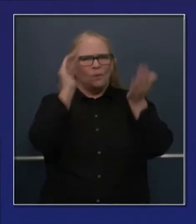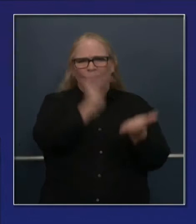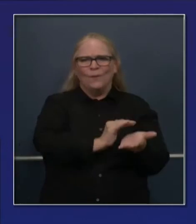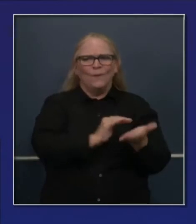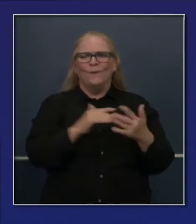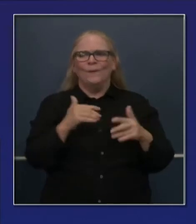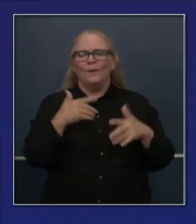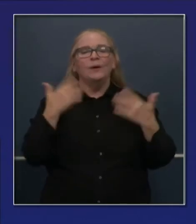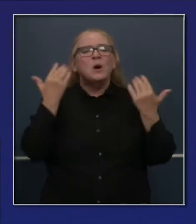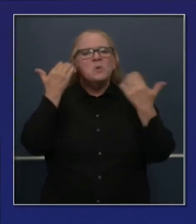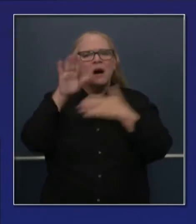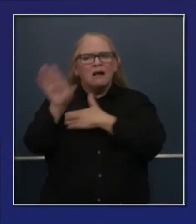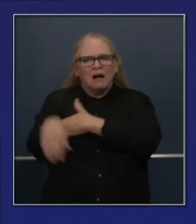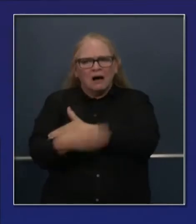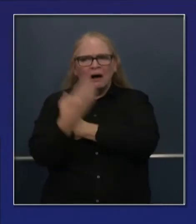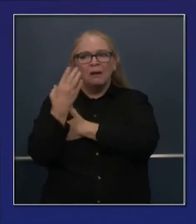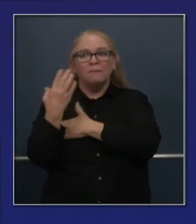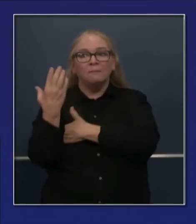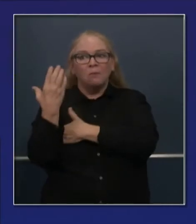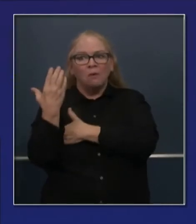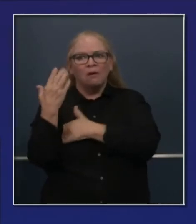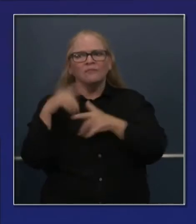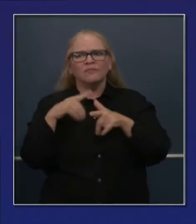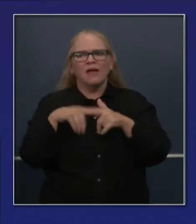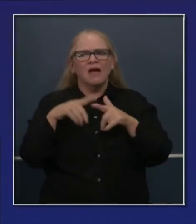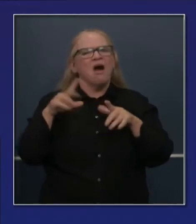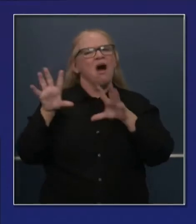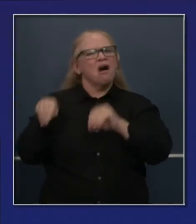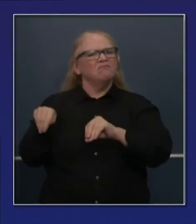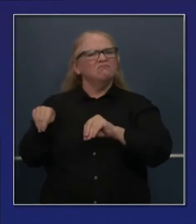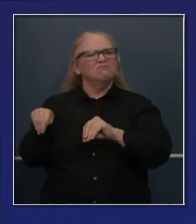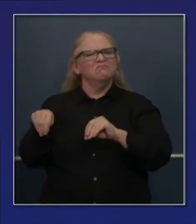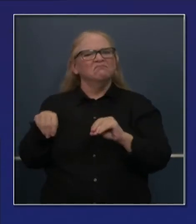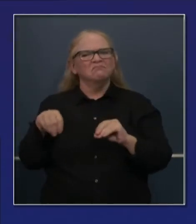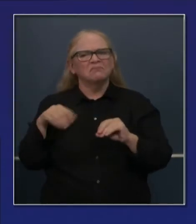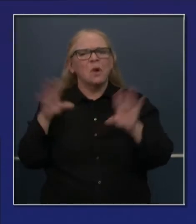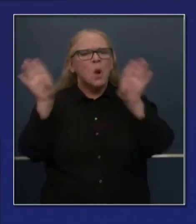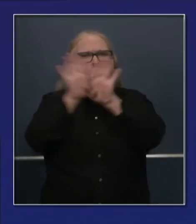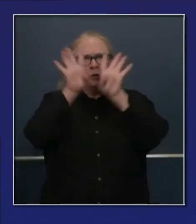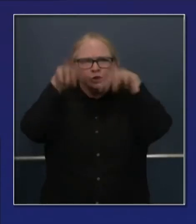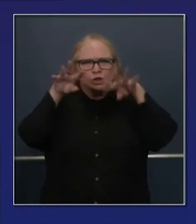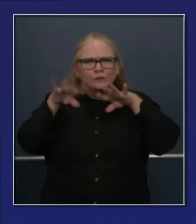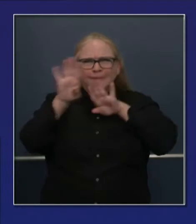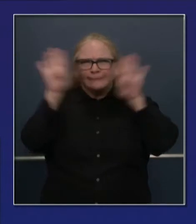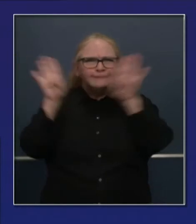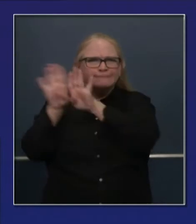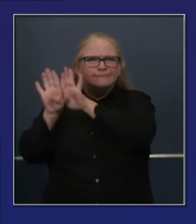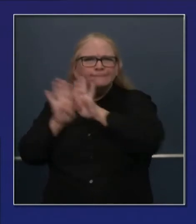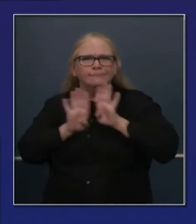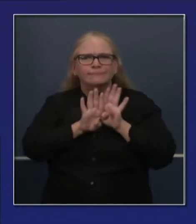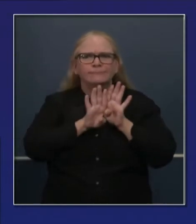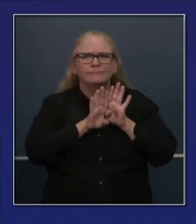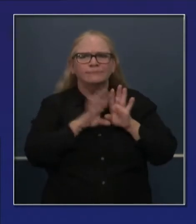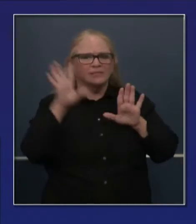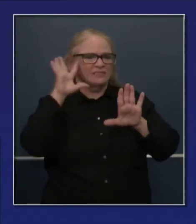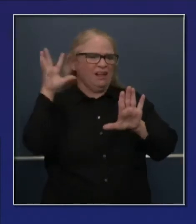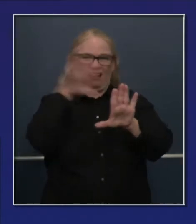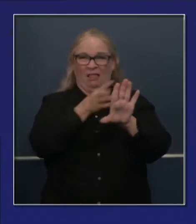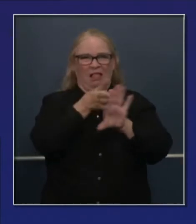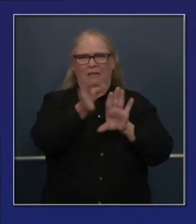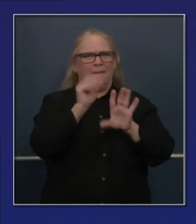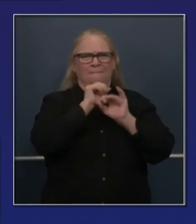and in the early morning, to close those drapes to make sure that the windows aren't open in the middle of the day at the peak of the